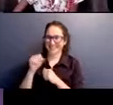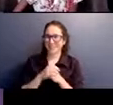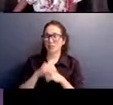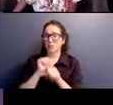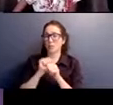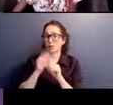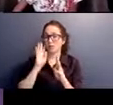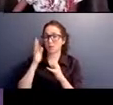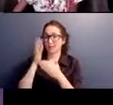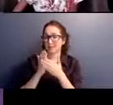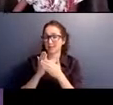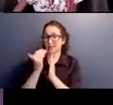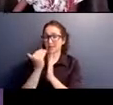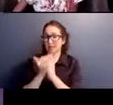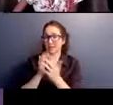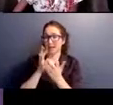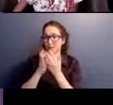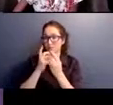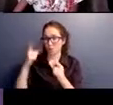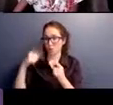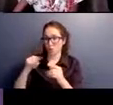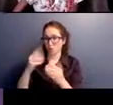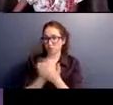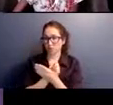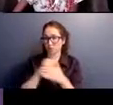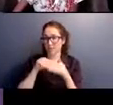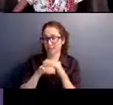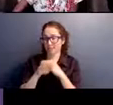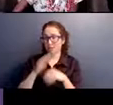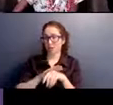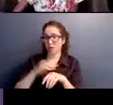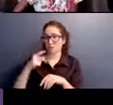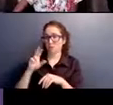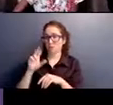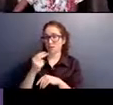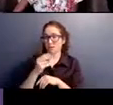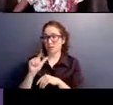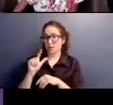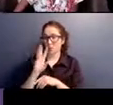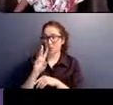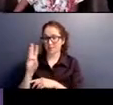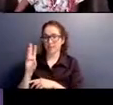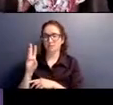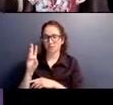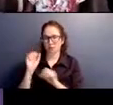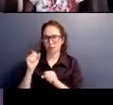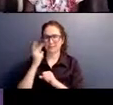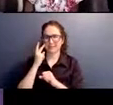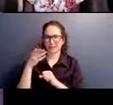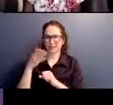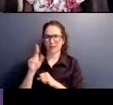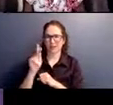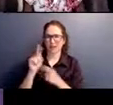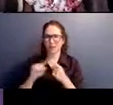create some lesson adaptations for you all to use and access on the Preservation Hall website. They can be found in the